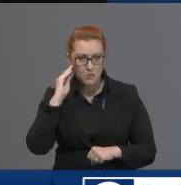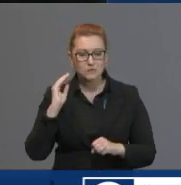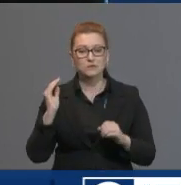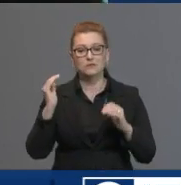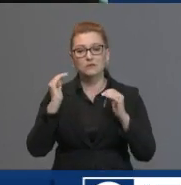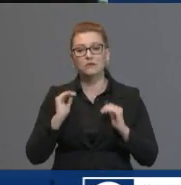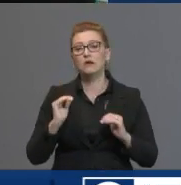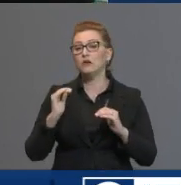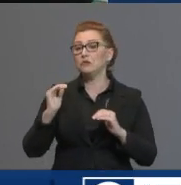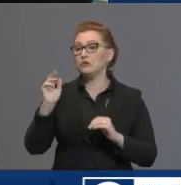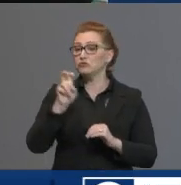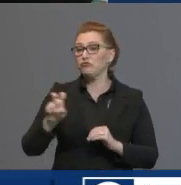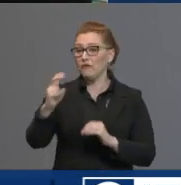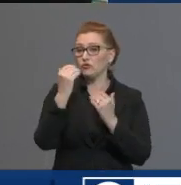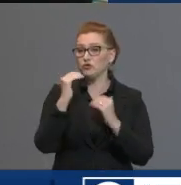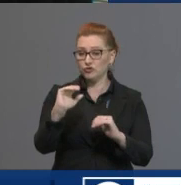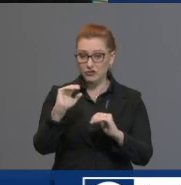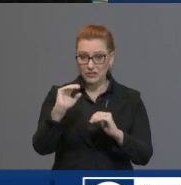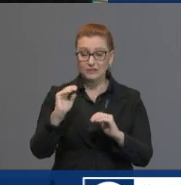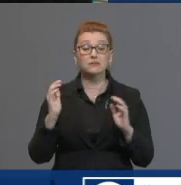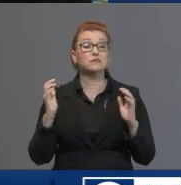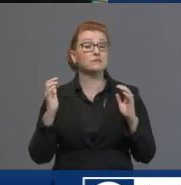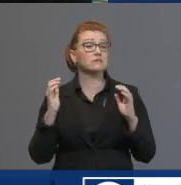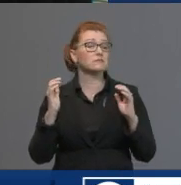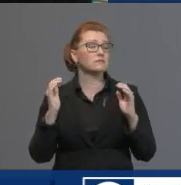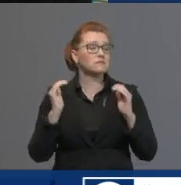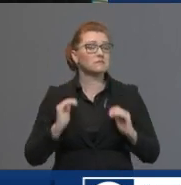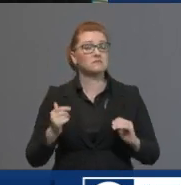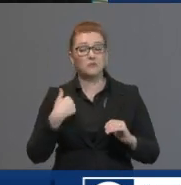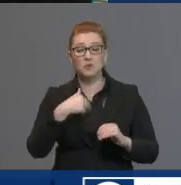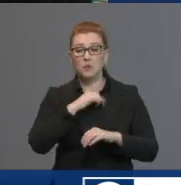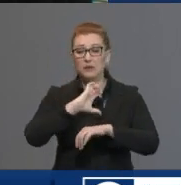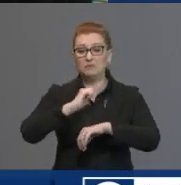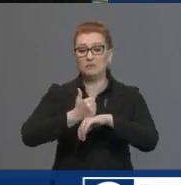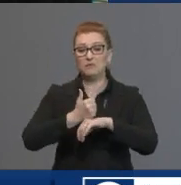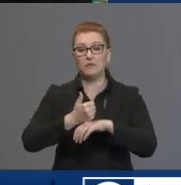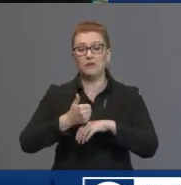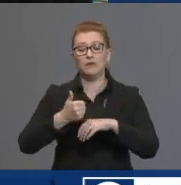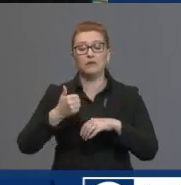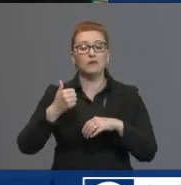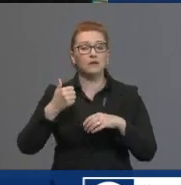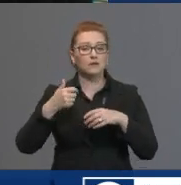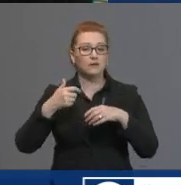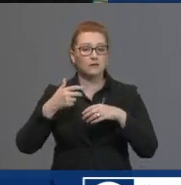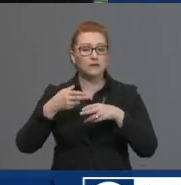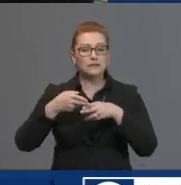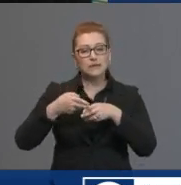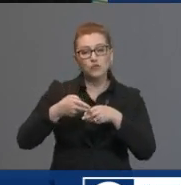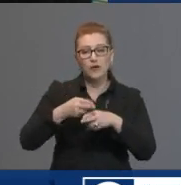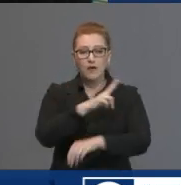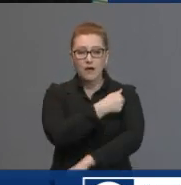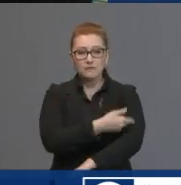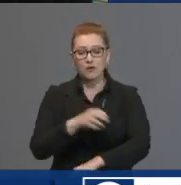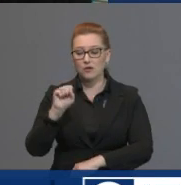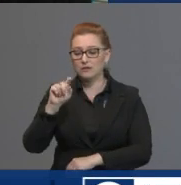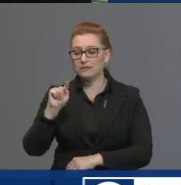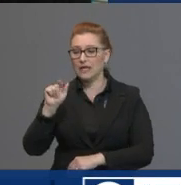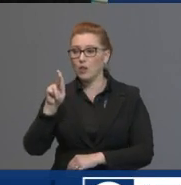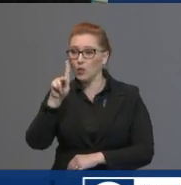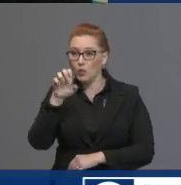stood up the St. Luke's site if necessary, received 100 additional ventilators for Navajo